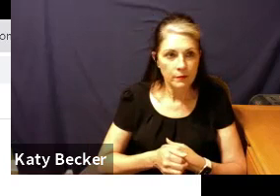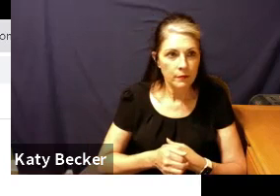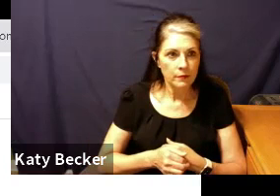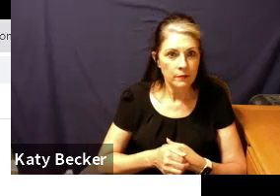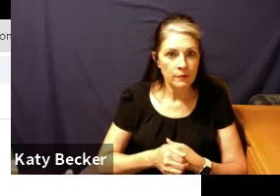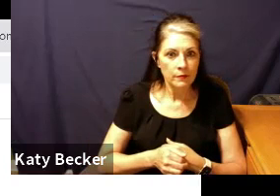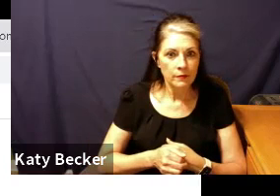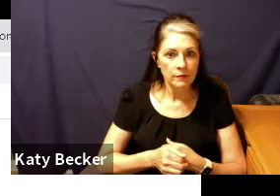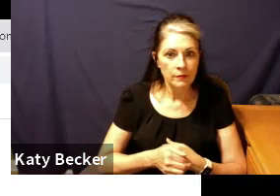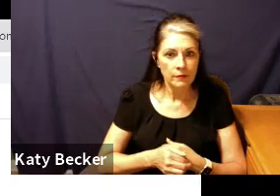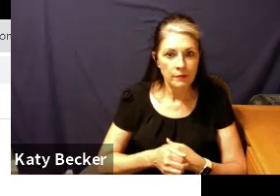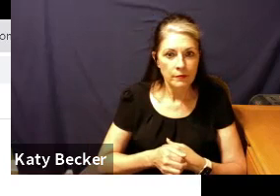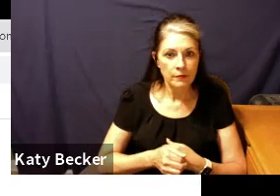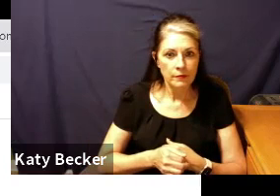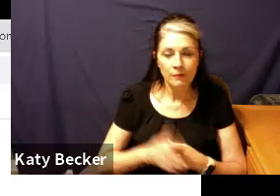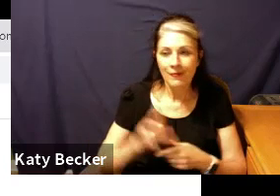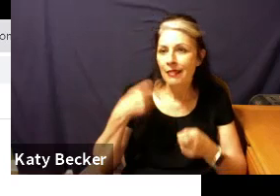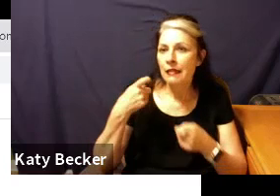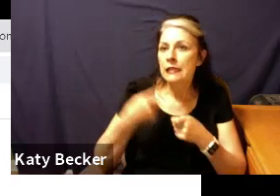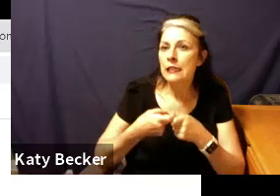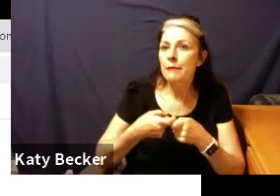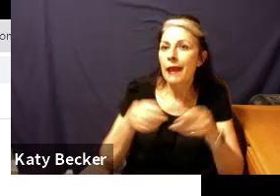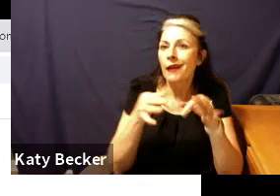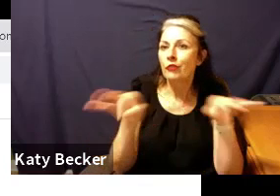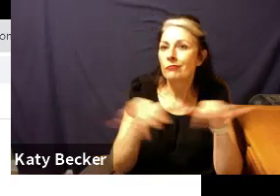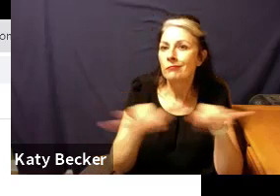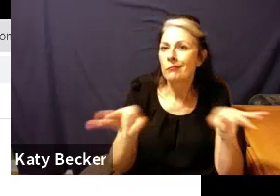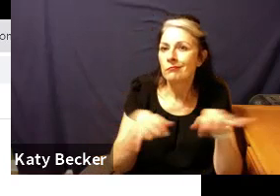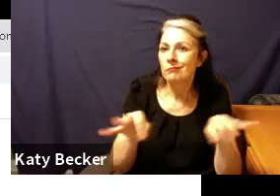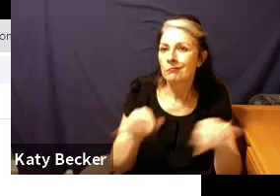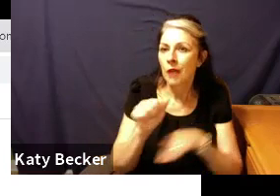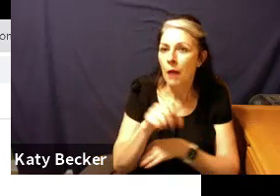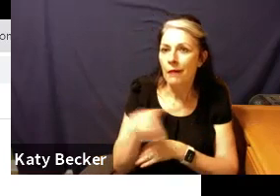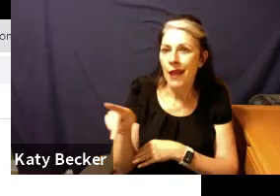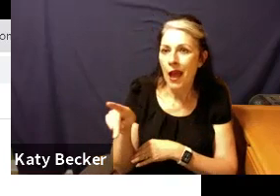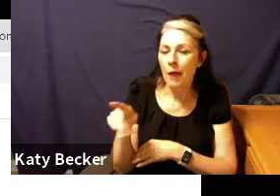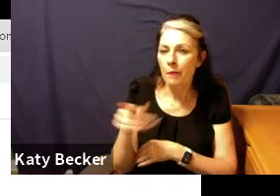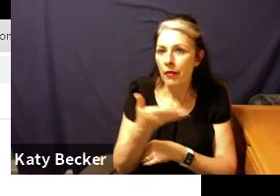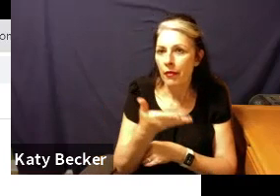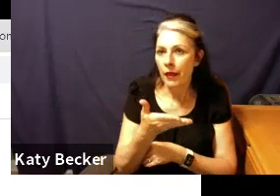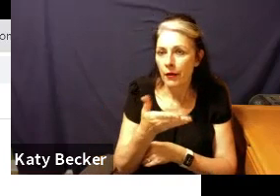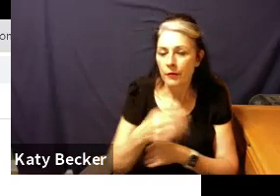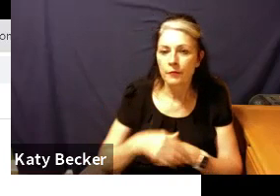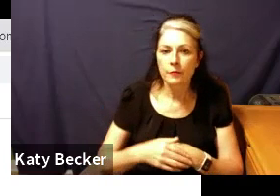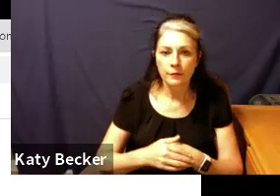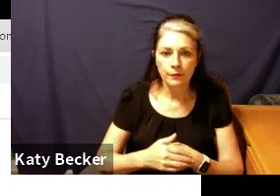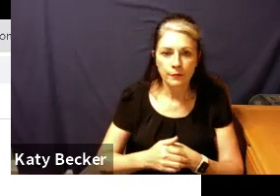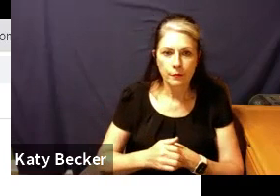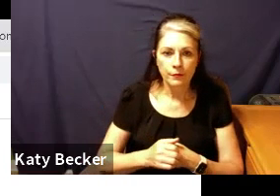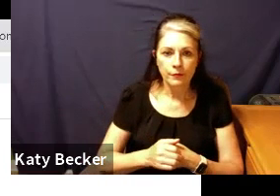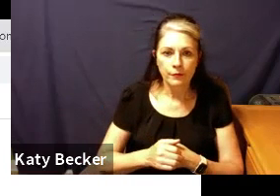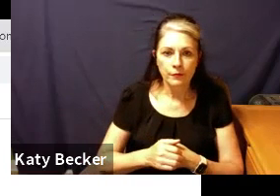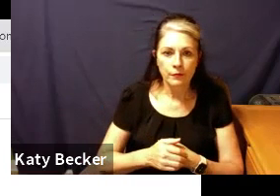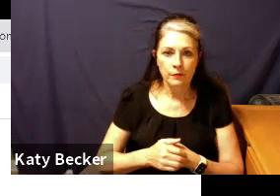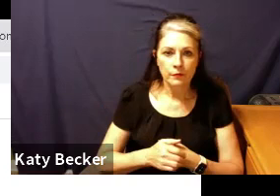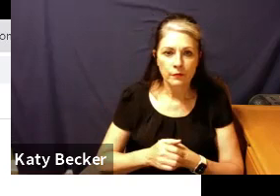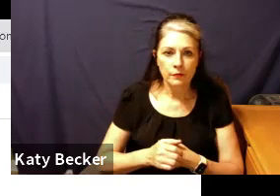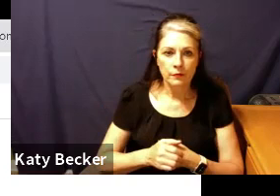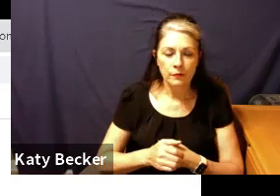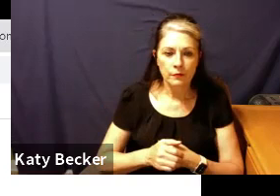And that's just the Spanish version of the app. So our Spanish families can also take advantage of